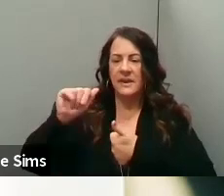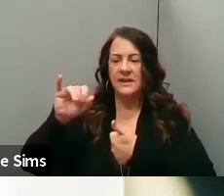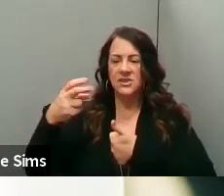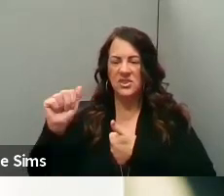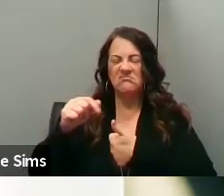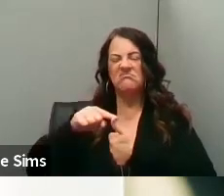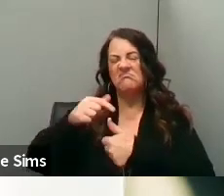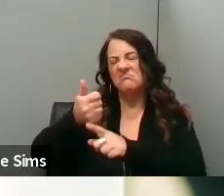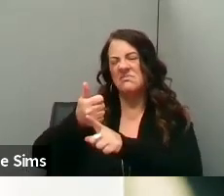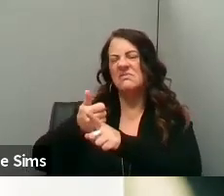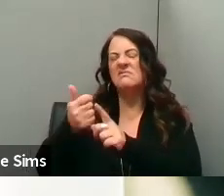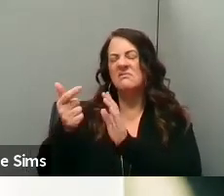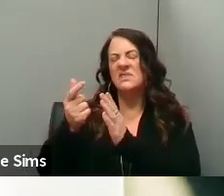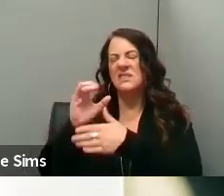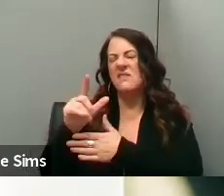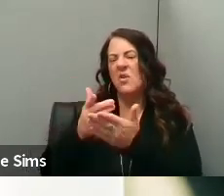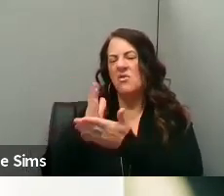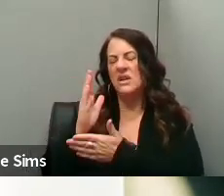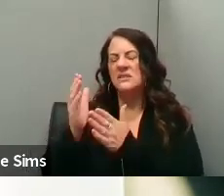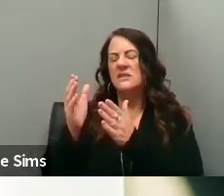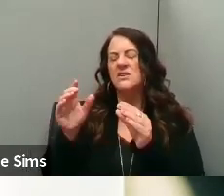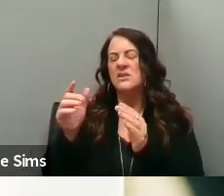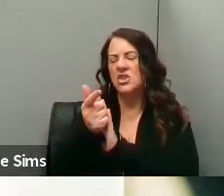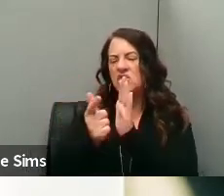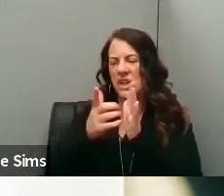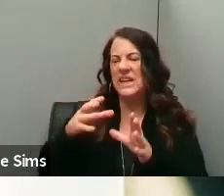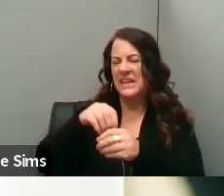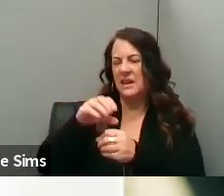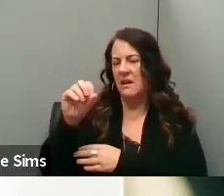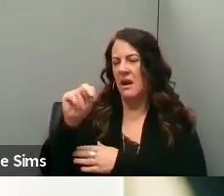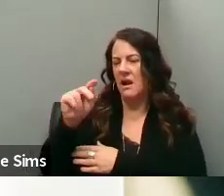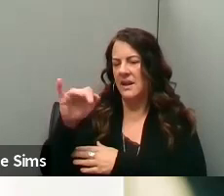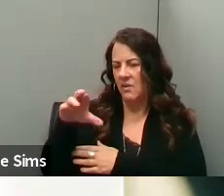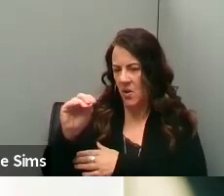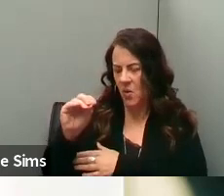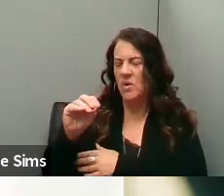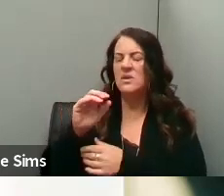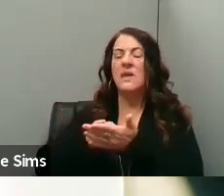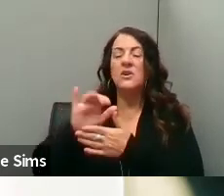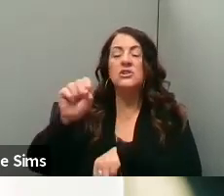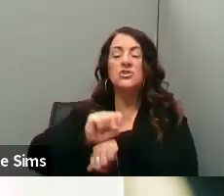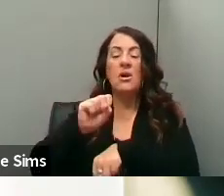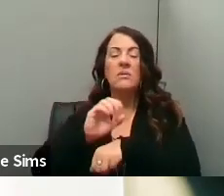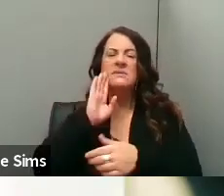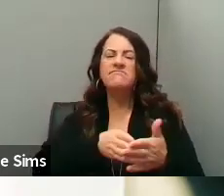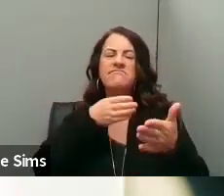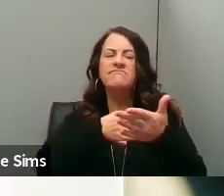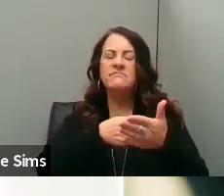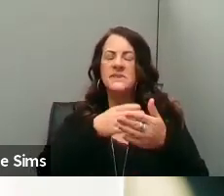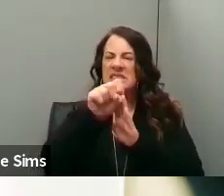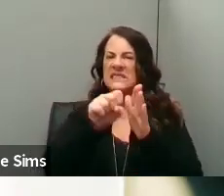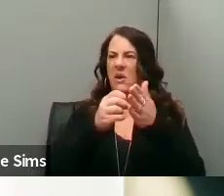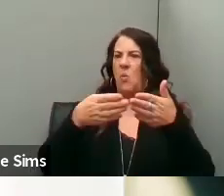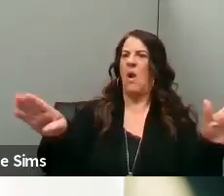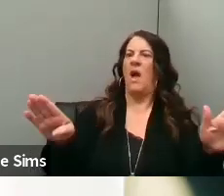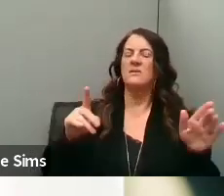in the Civil Rights Practice Group in the Ontario office, where she litigates discrimination cases statewide. Aisha received her BA